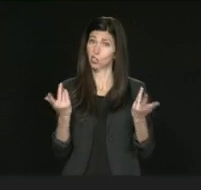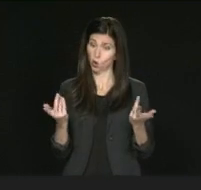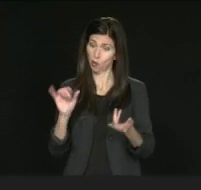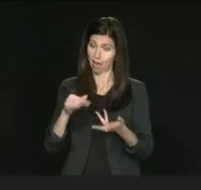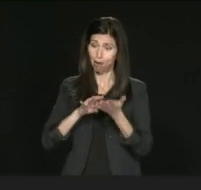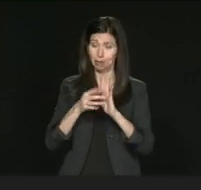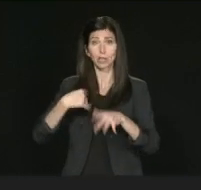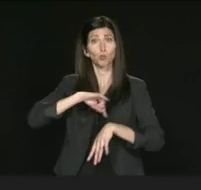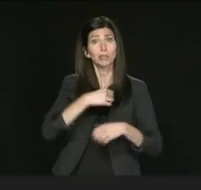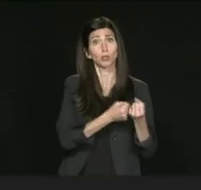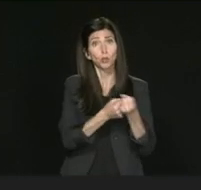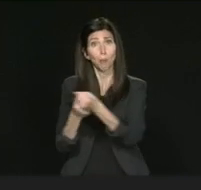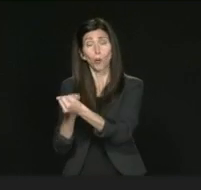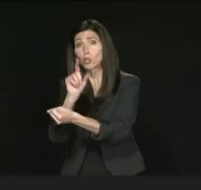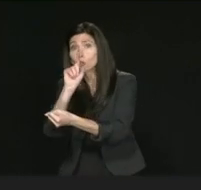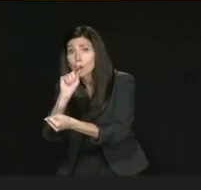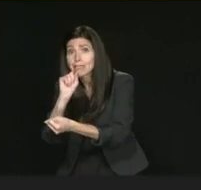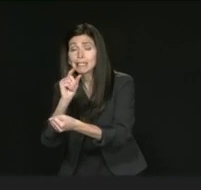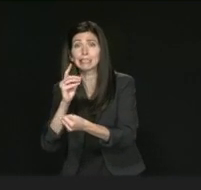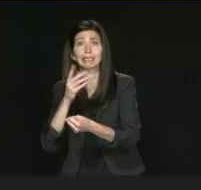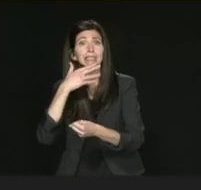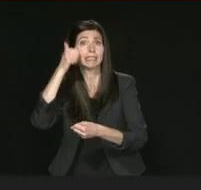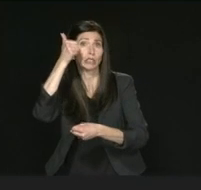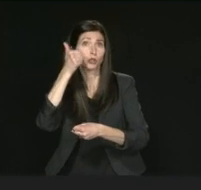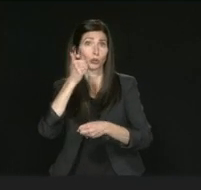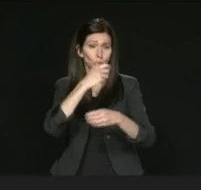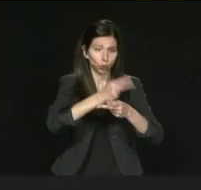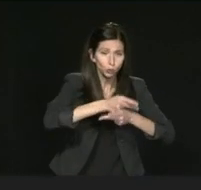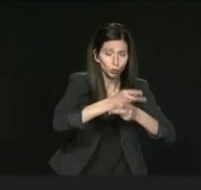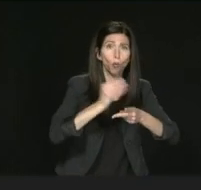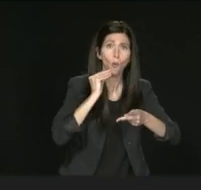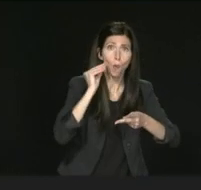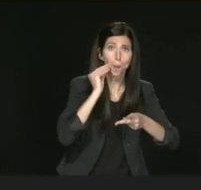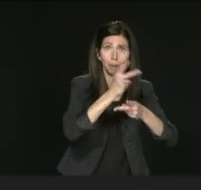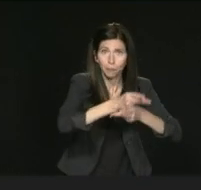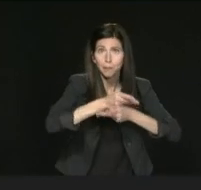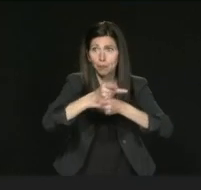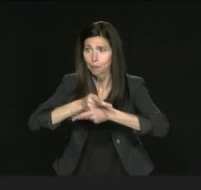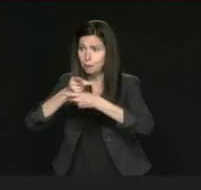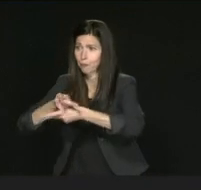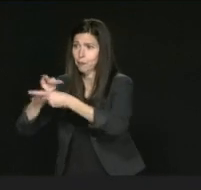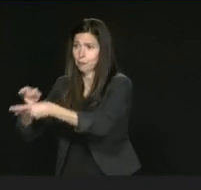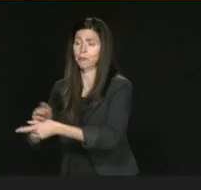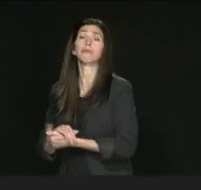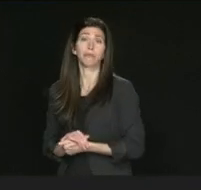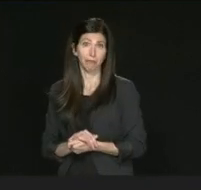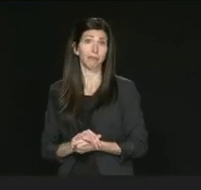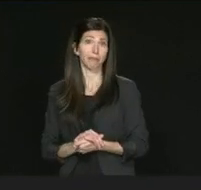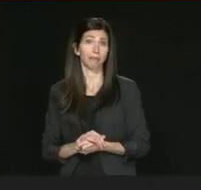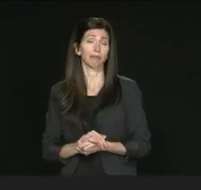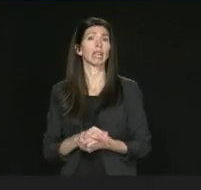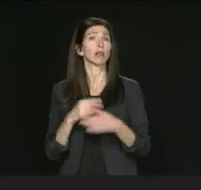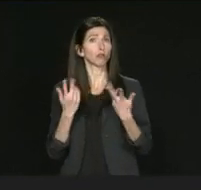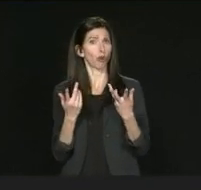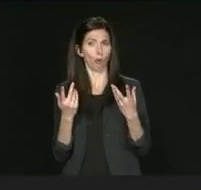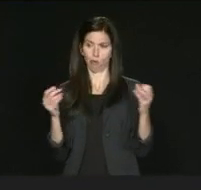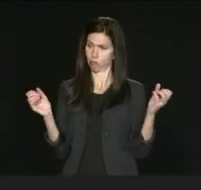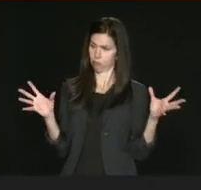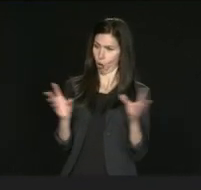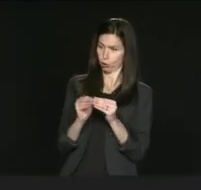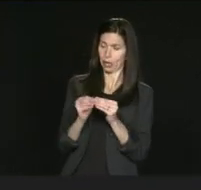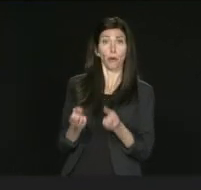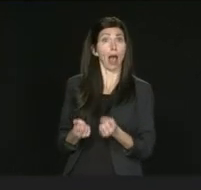question? Question. So 1,000 on the ground. The Prime Minister talked